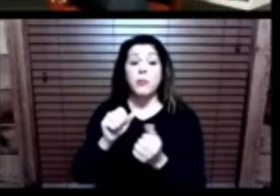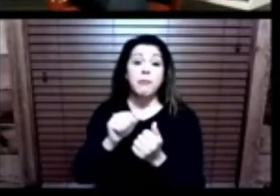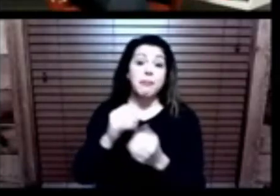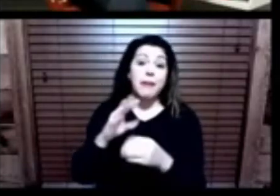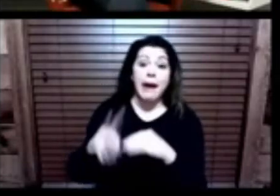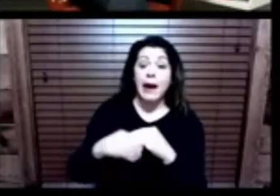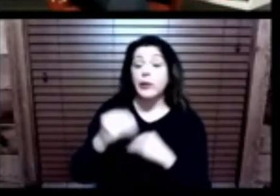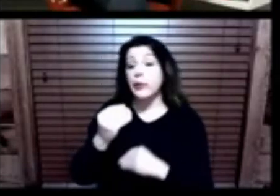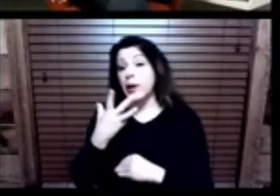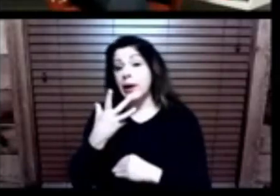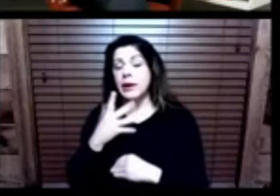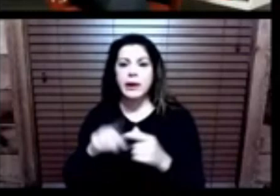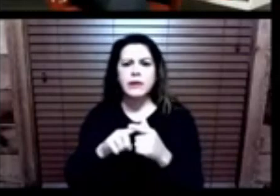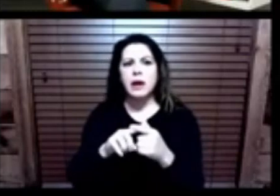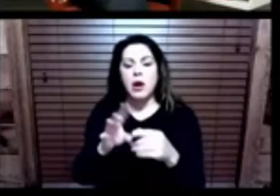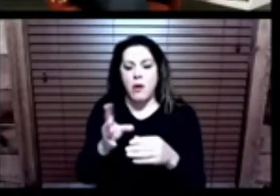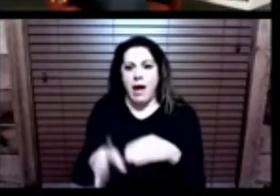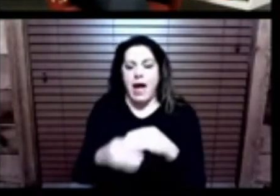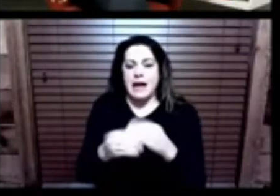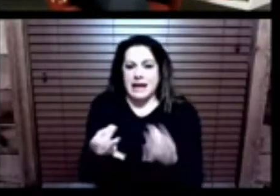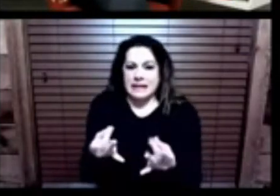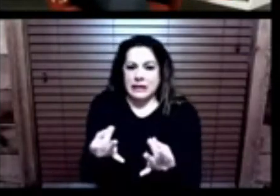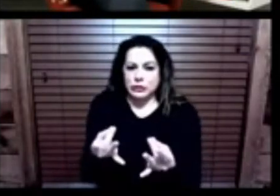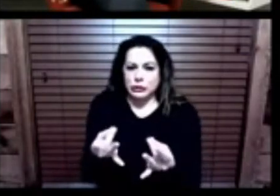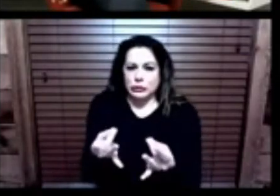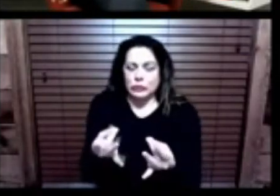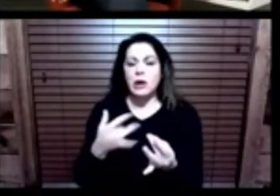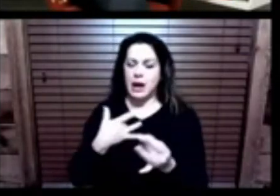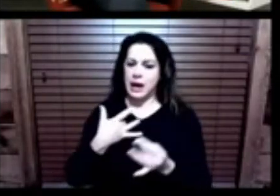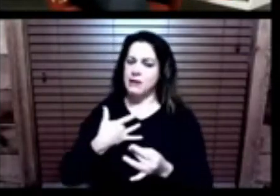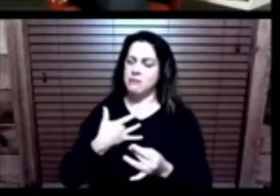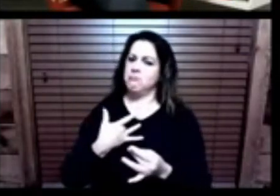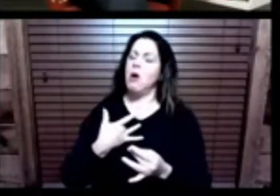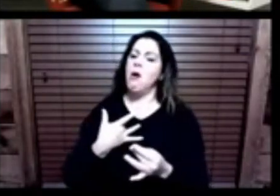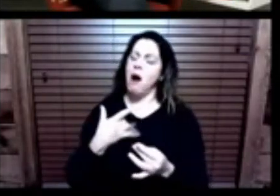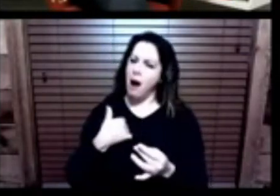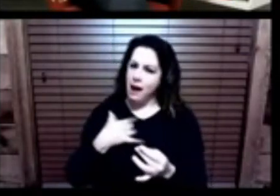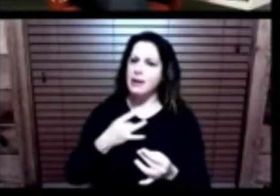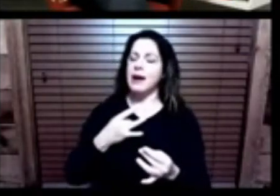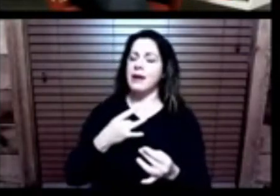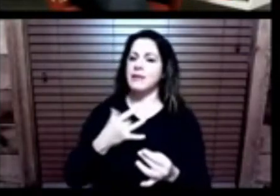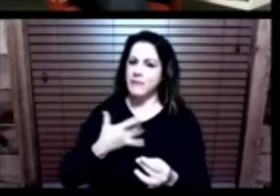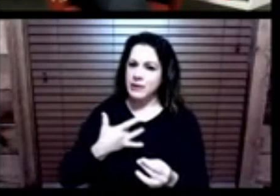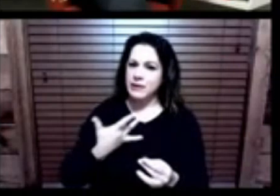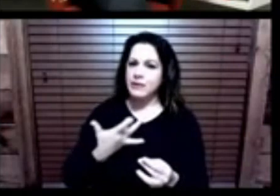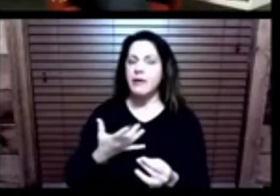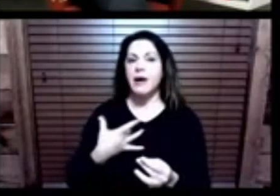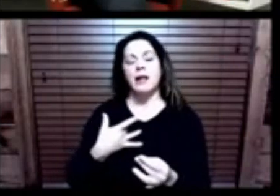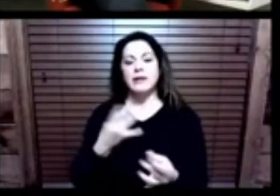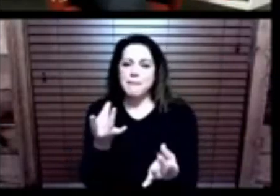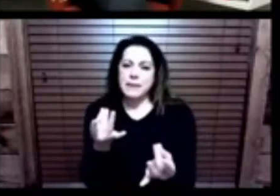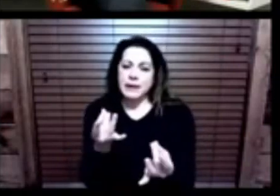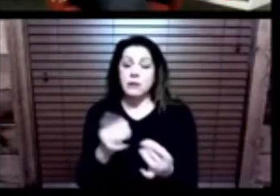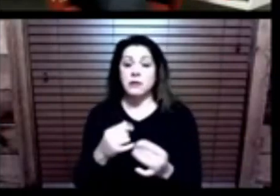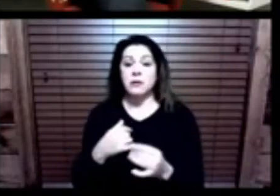be a texture that I can appreciate. It blends it. It's like I compare it to like a haircut. I used to be a